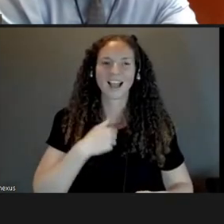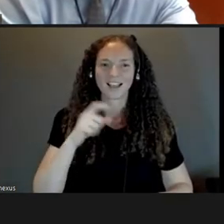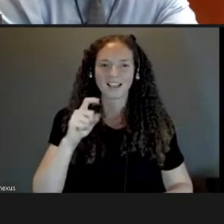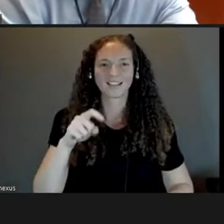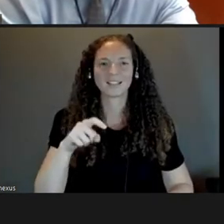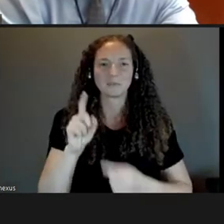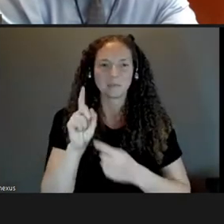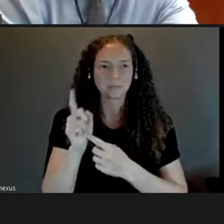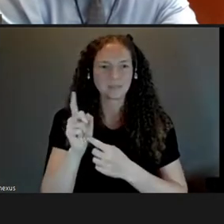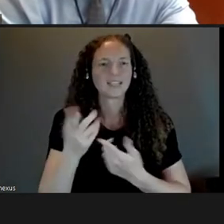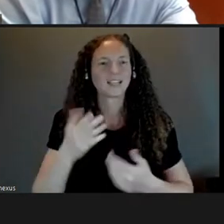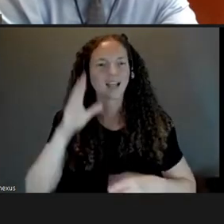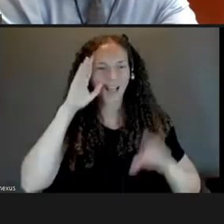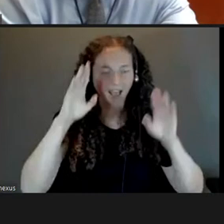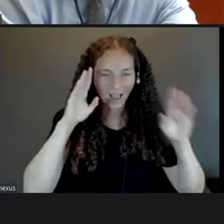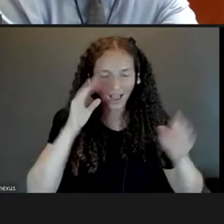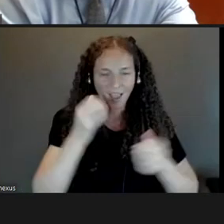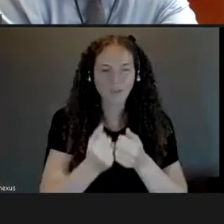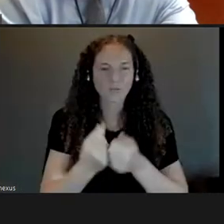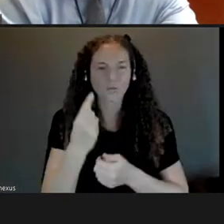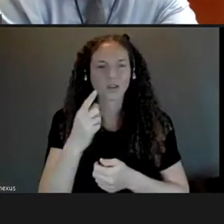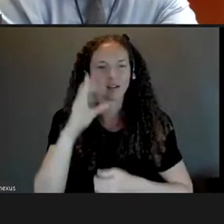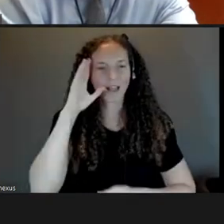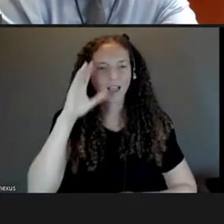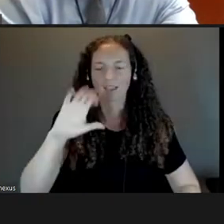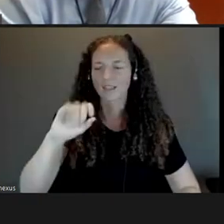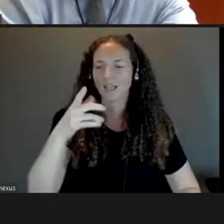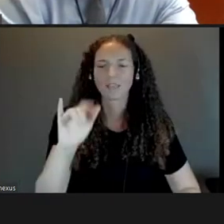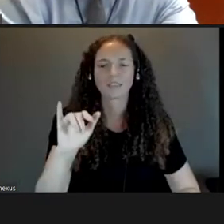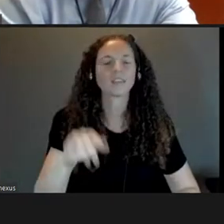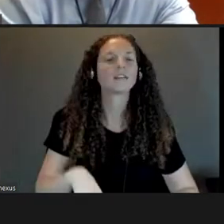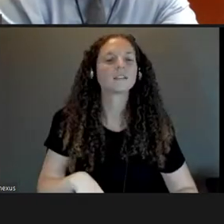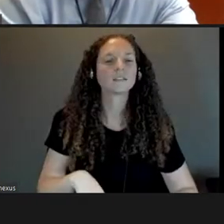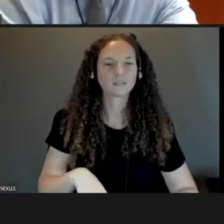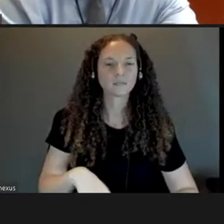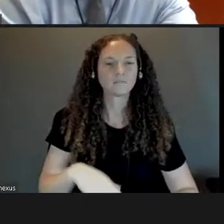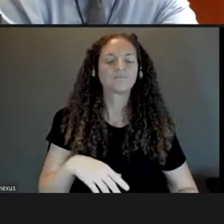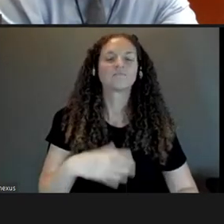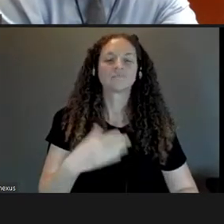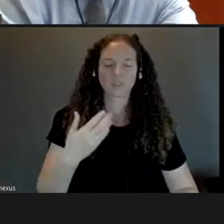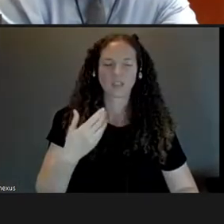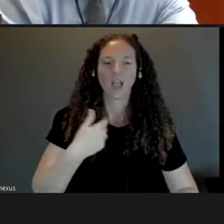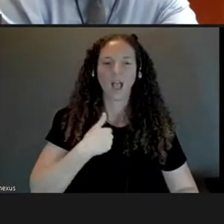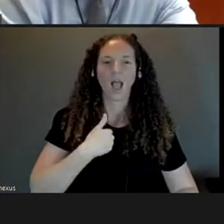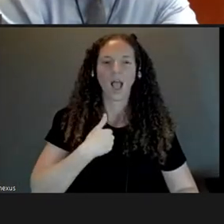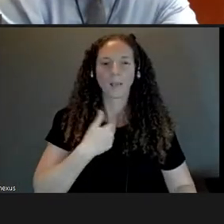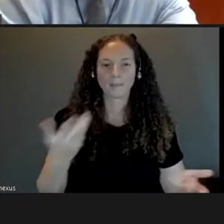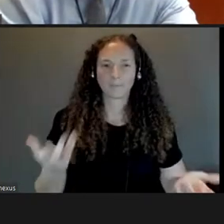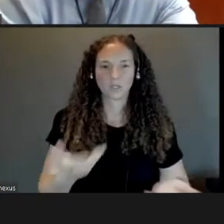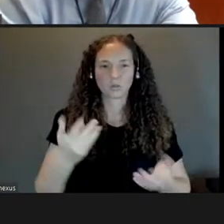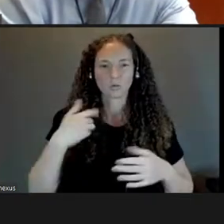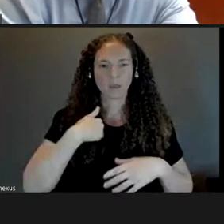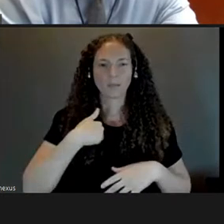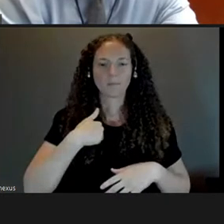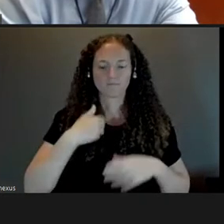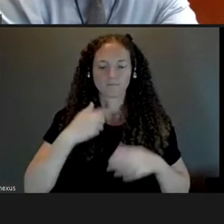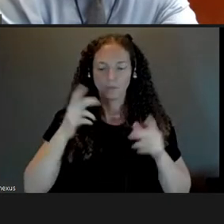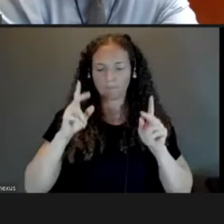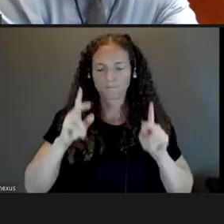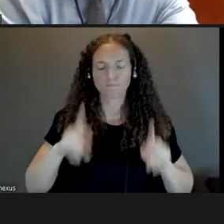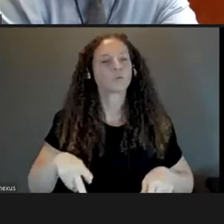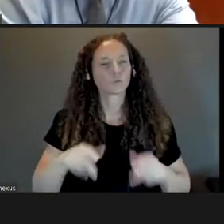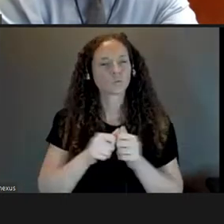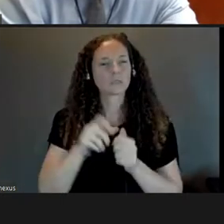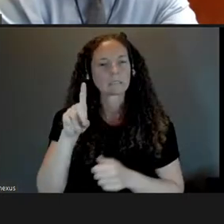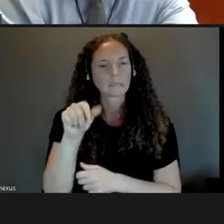hi, everyone. Hi, Kathy. As I will say today, I'm here as a person with a disability. I want